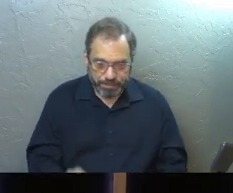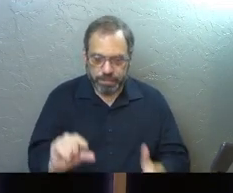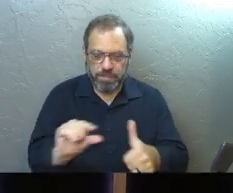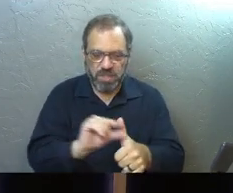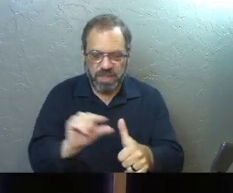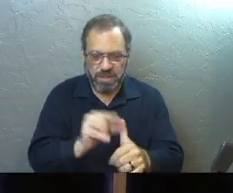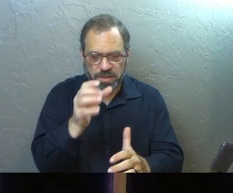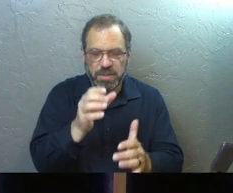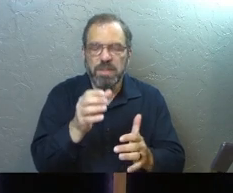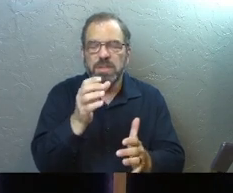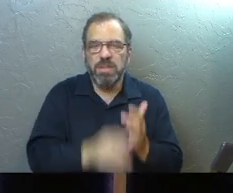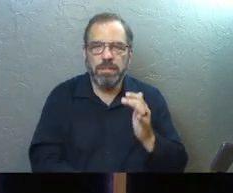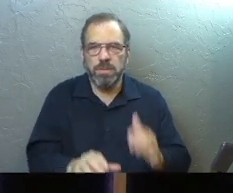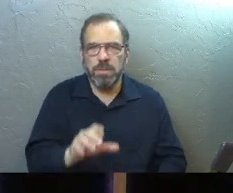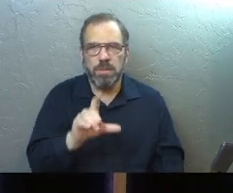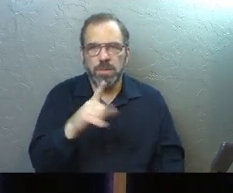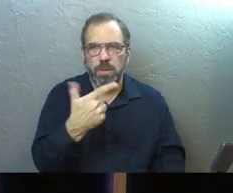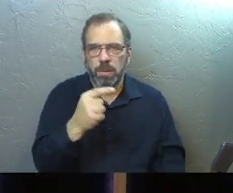Genesis 21, 2 through 3.